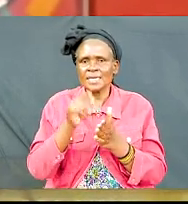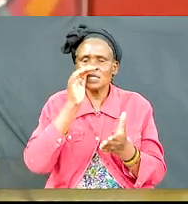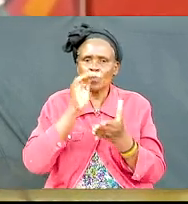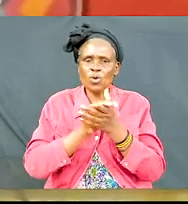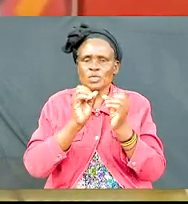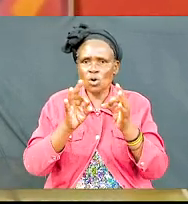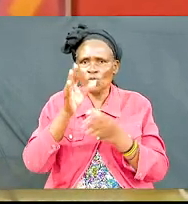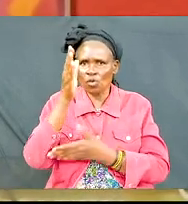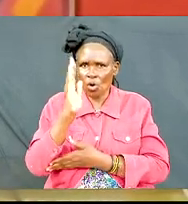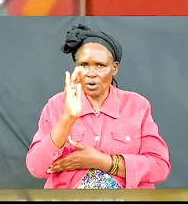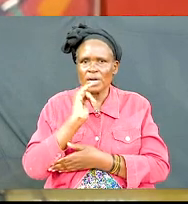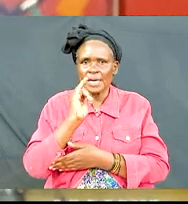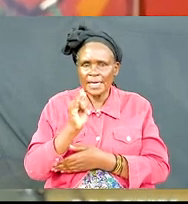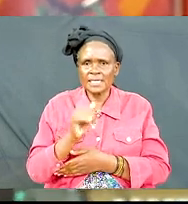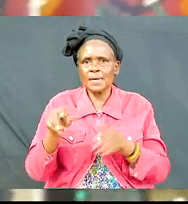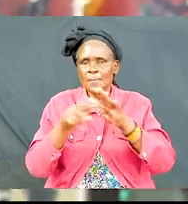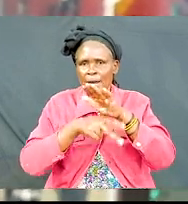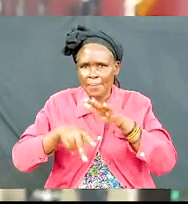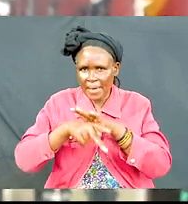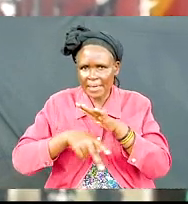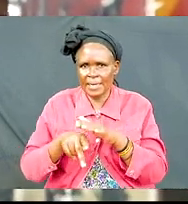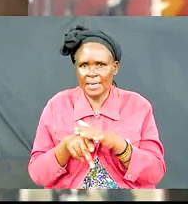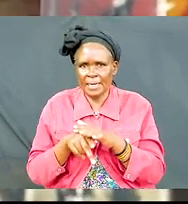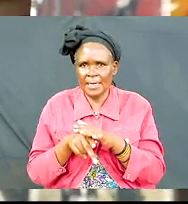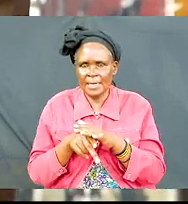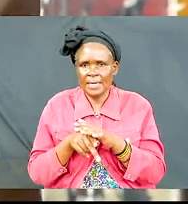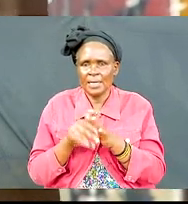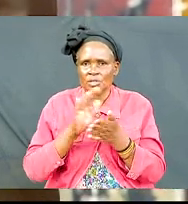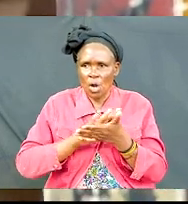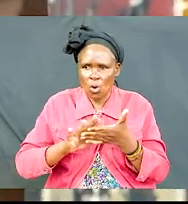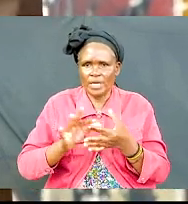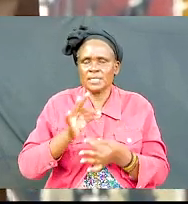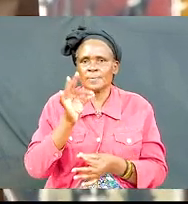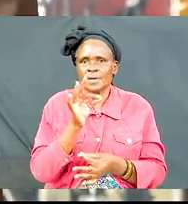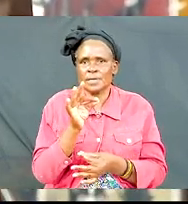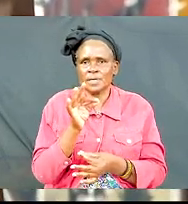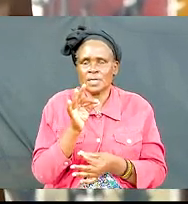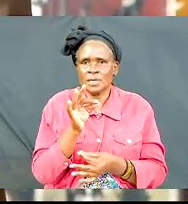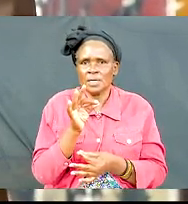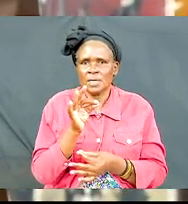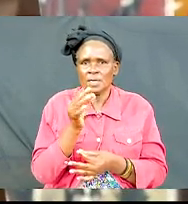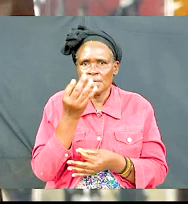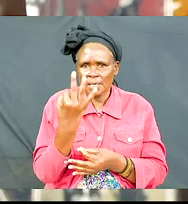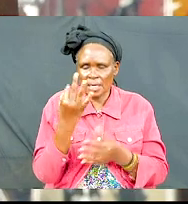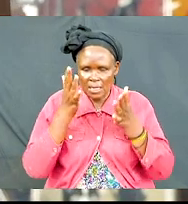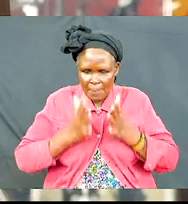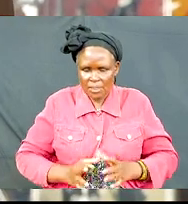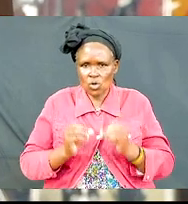God is primarily the Holy Spirit, the third person of